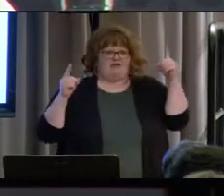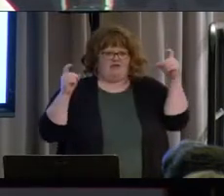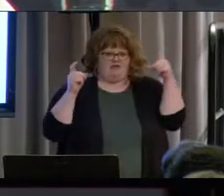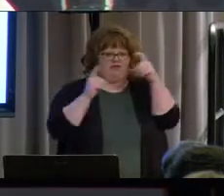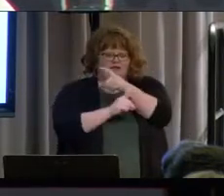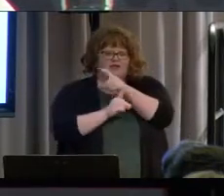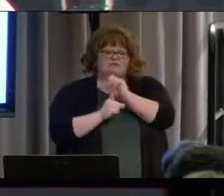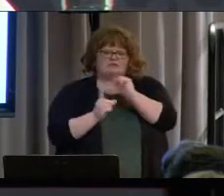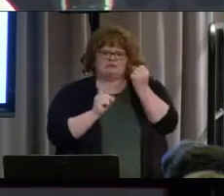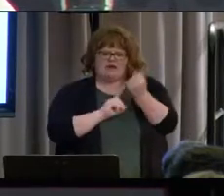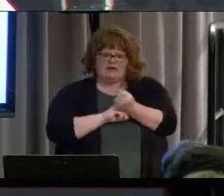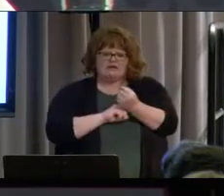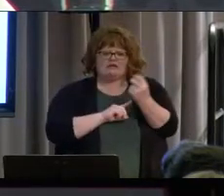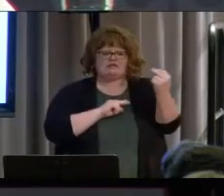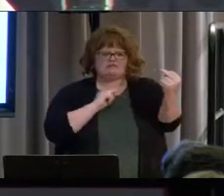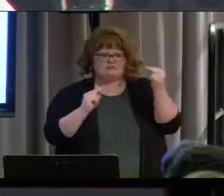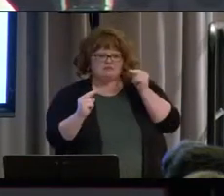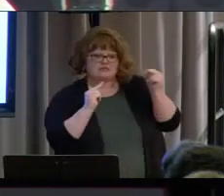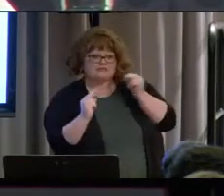view. And